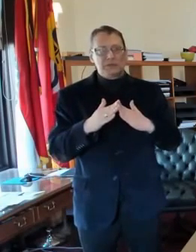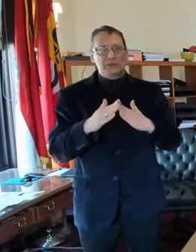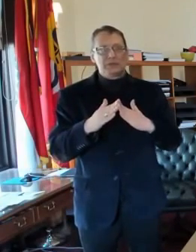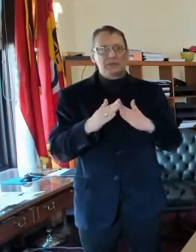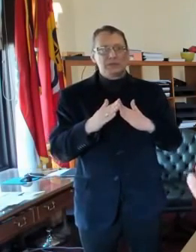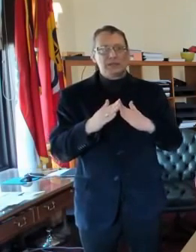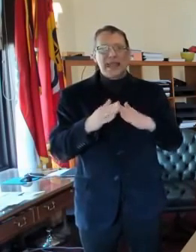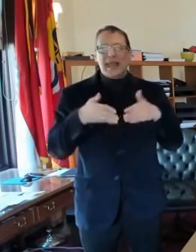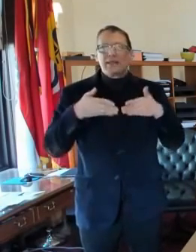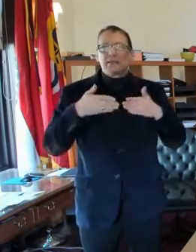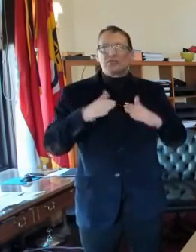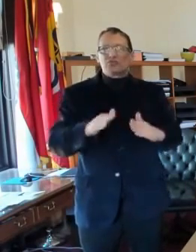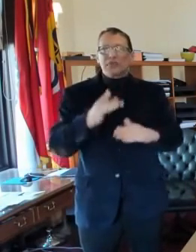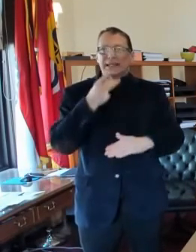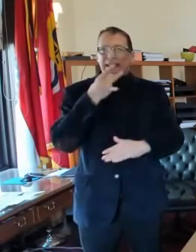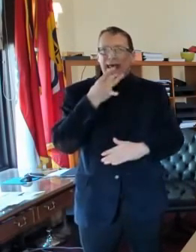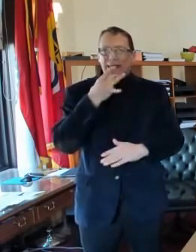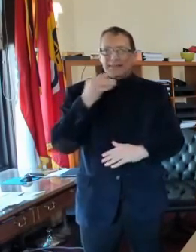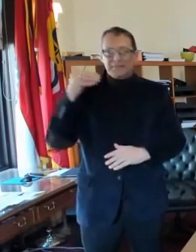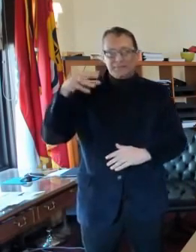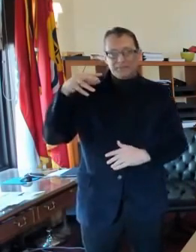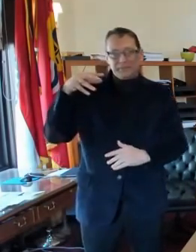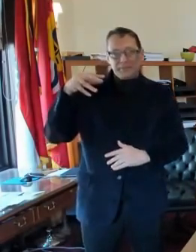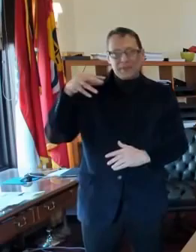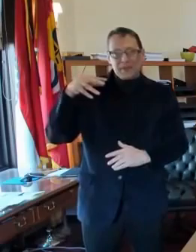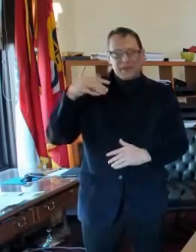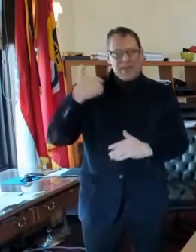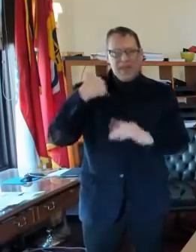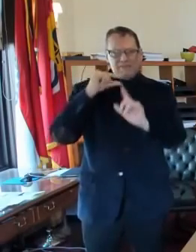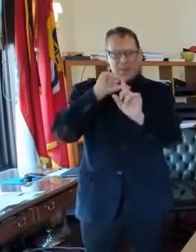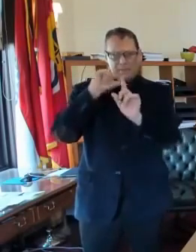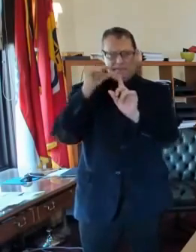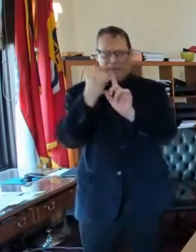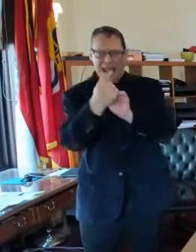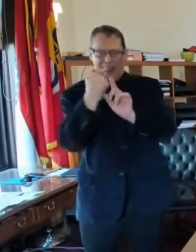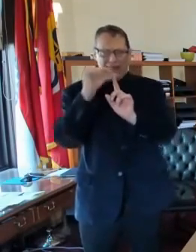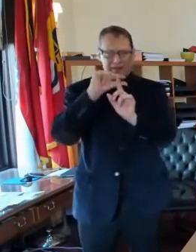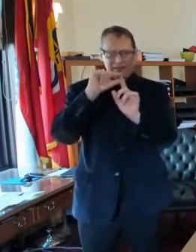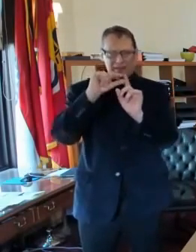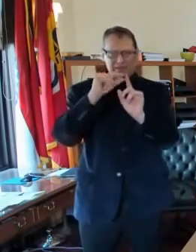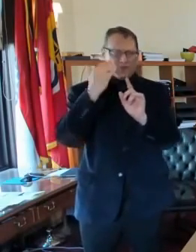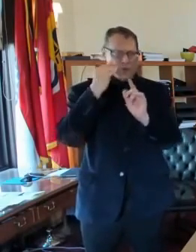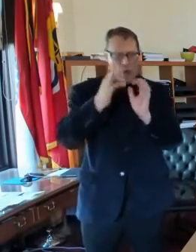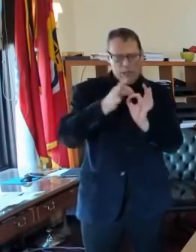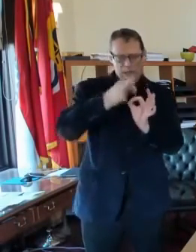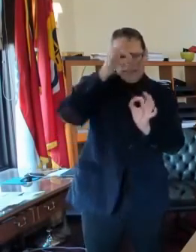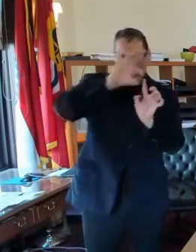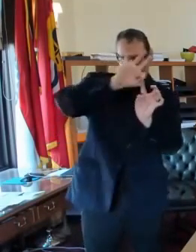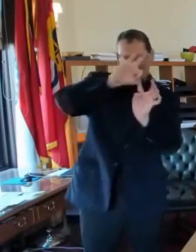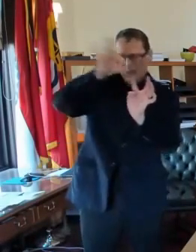lights, the street lights that have a band on the arm that goes out to the street